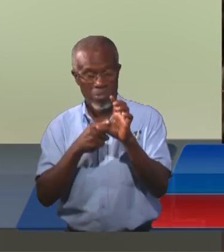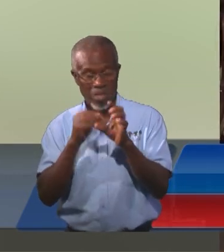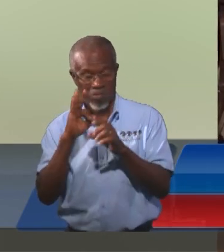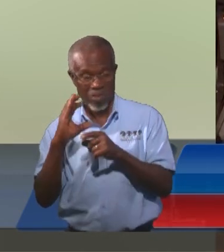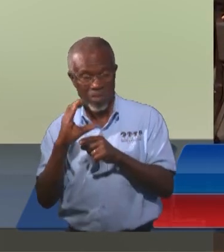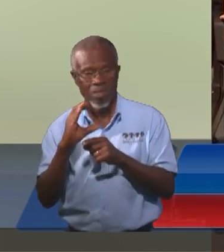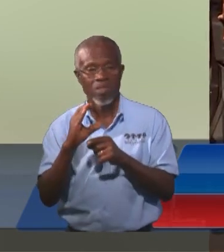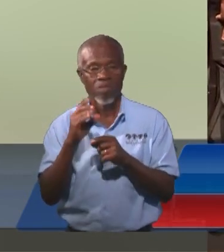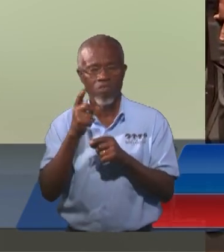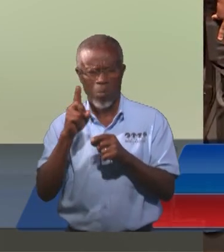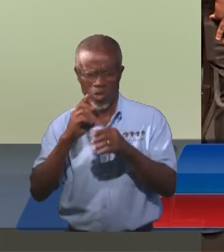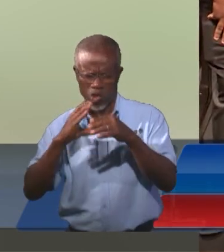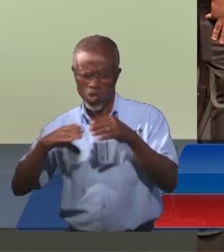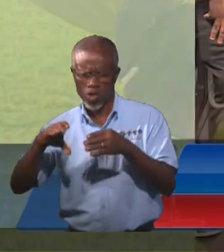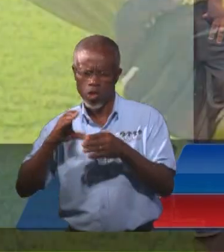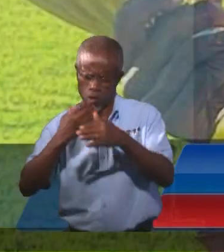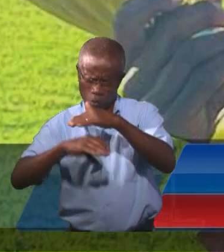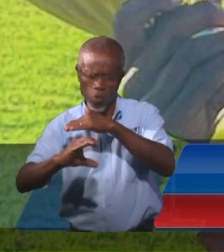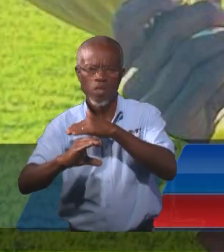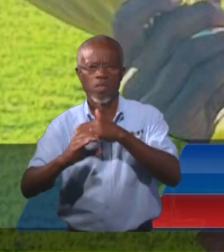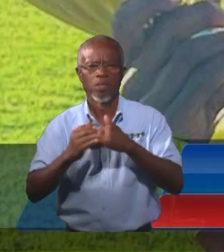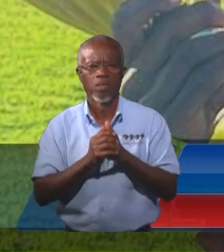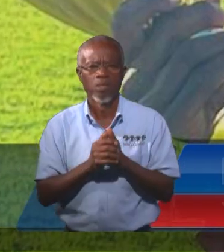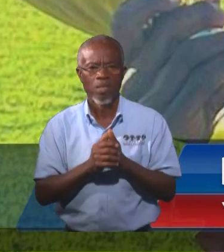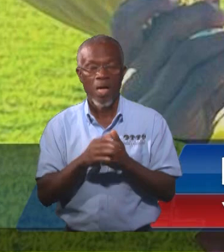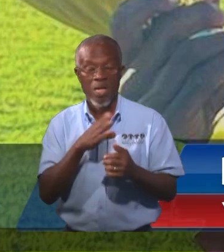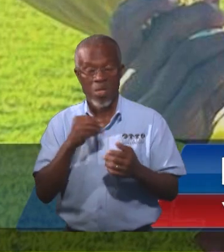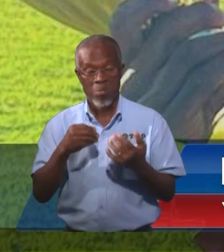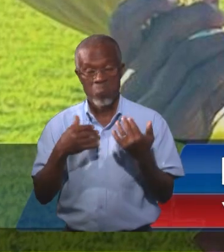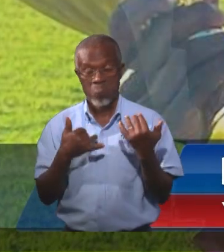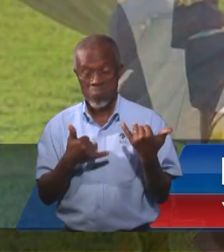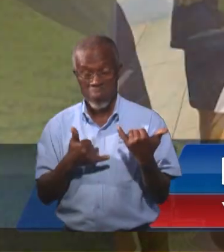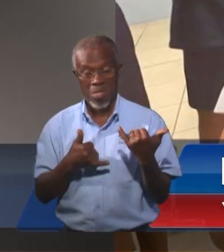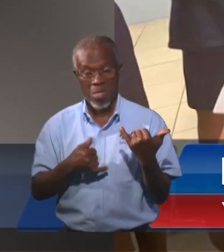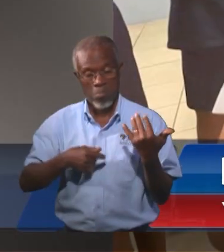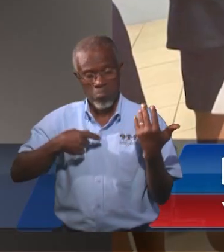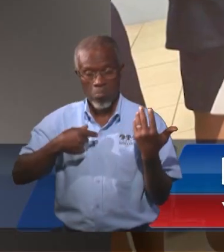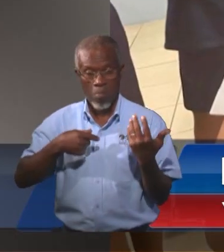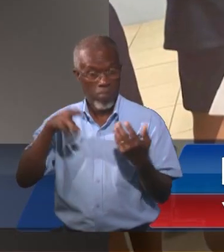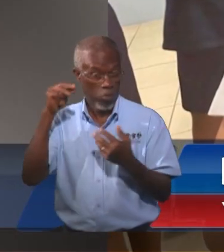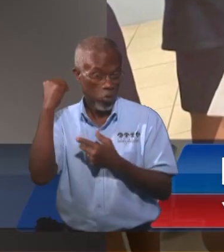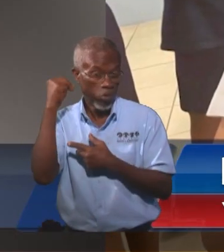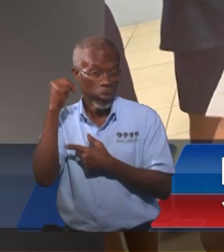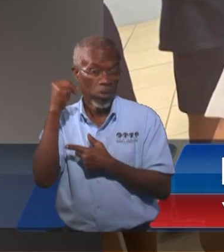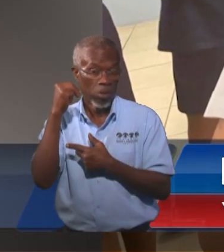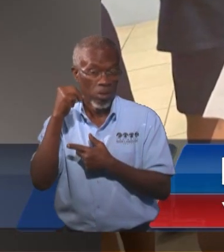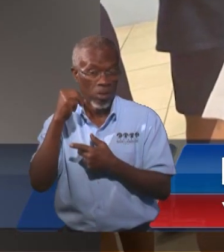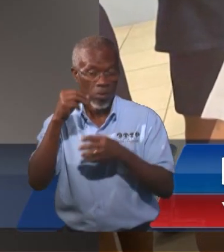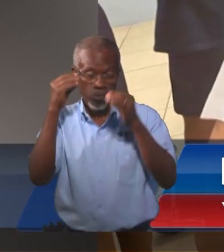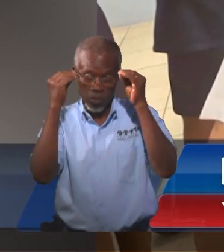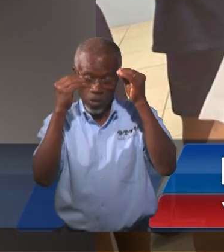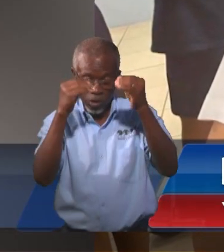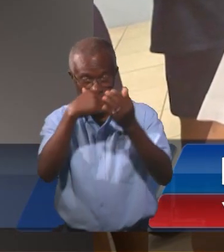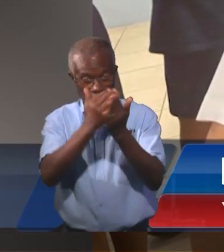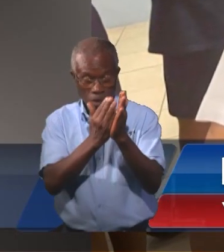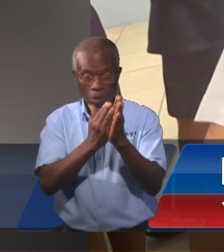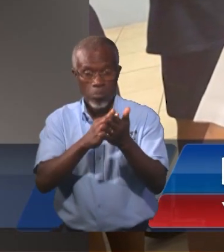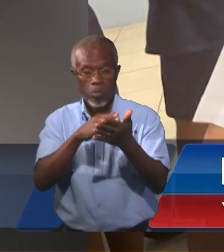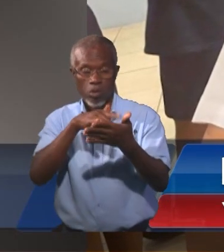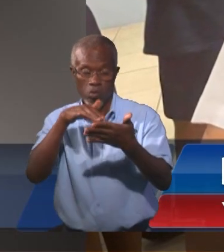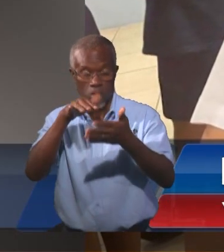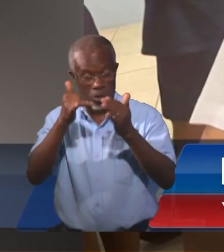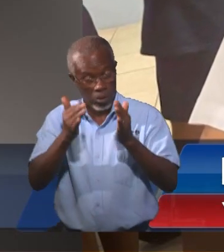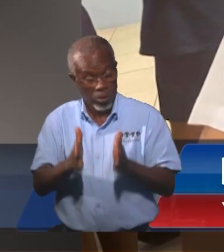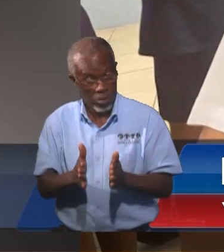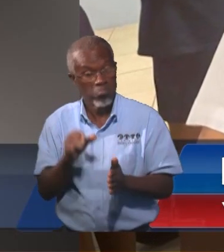and Tobago Youth Philharmonic. Recently, I would have been teaching some SA students. Malachi hopes through his studies abroad and